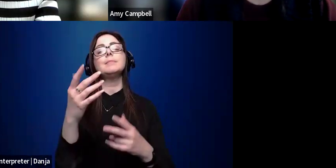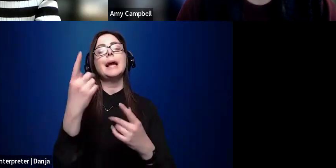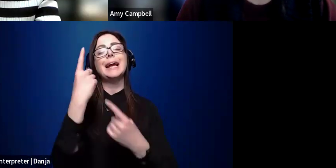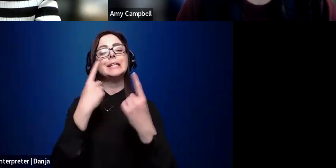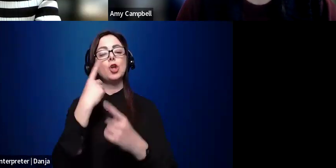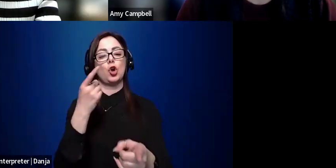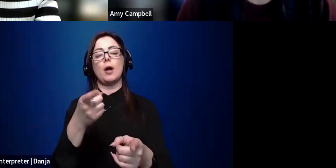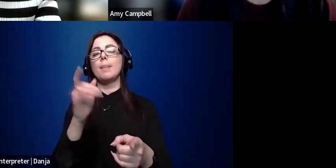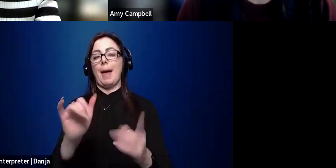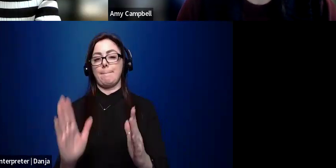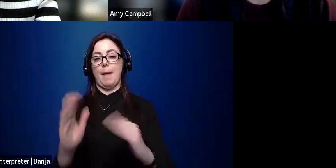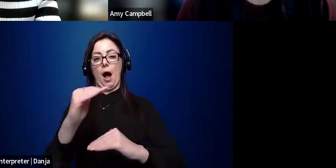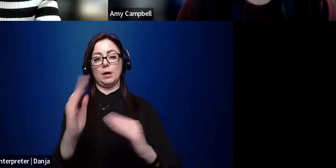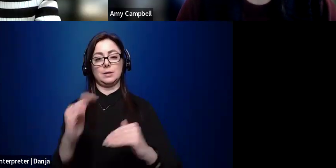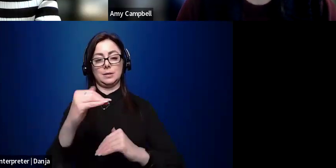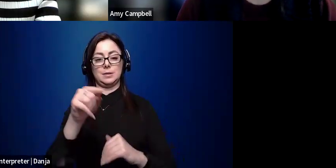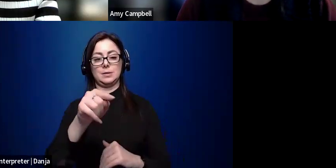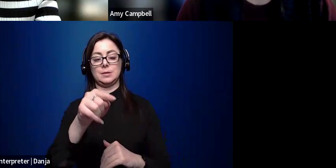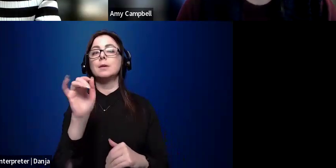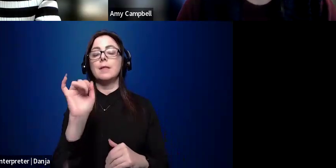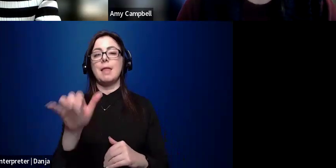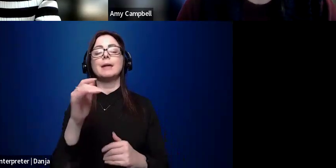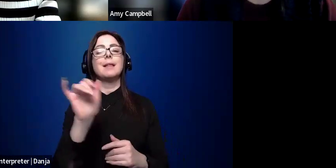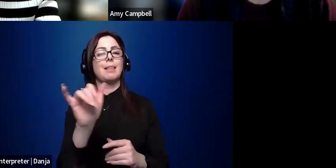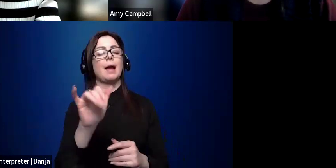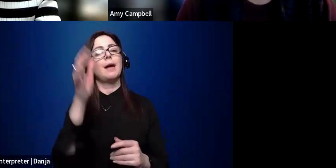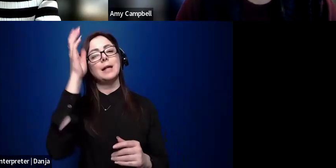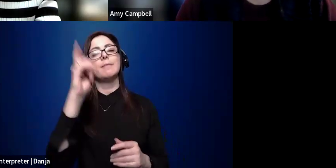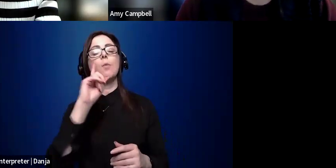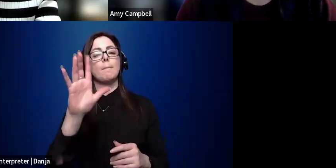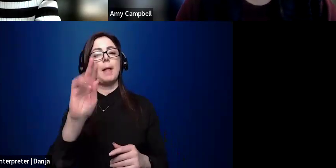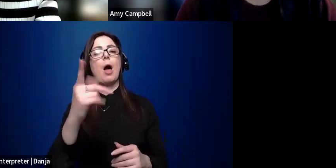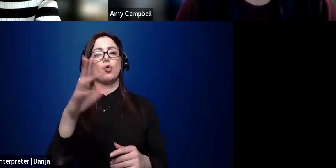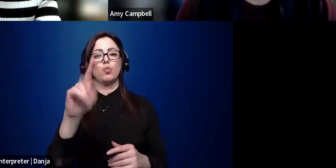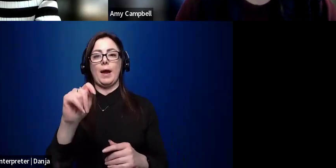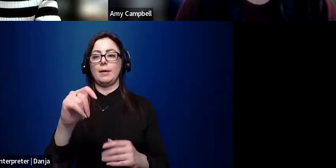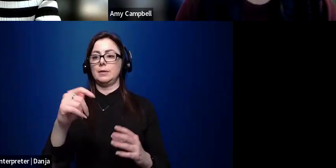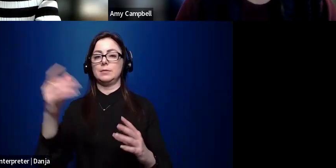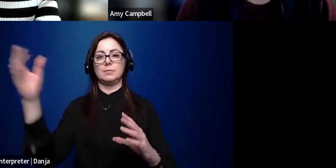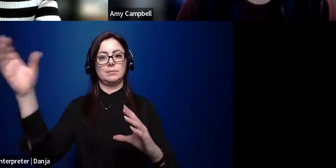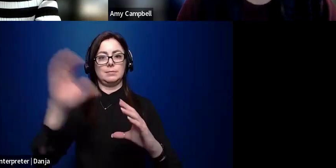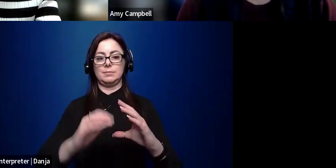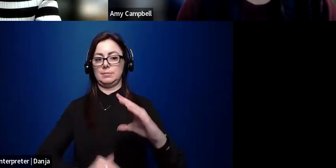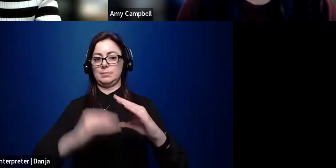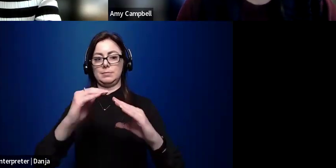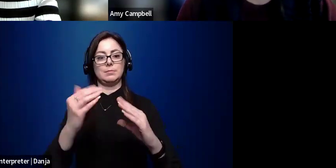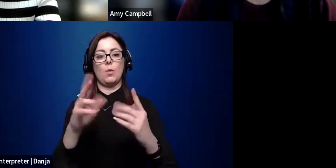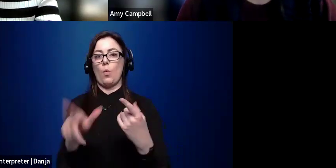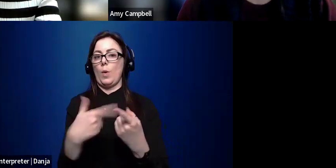and you put the money in the box, and when there's no more room in the box, that's it. There's no,